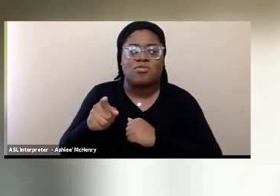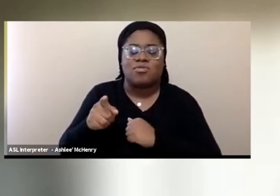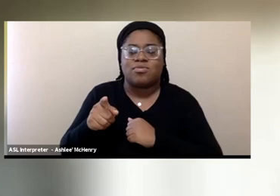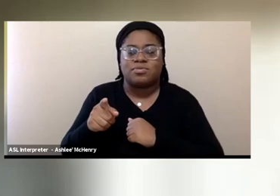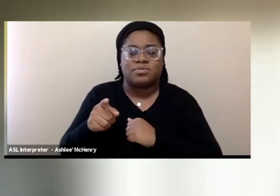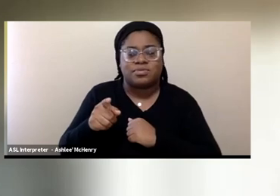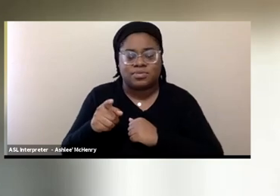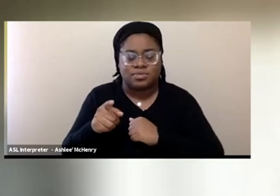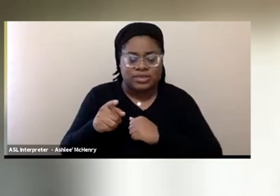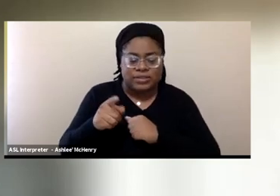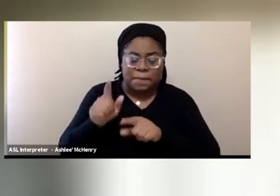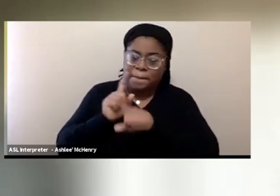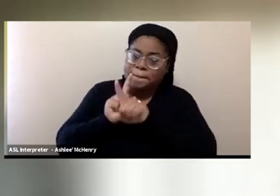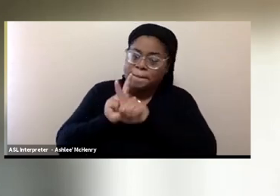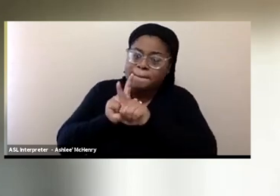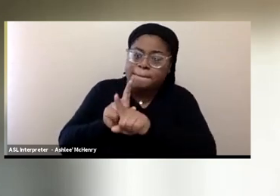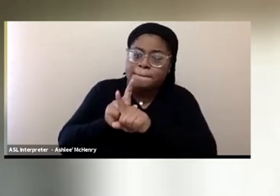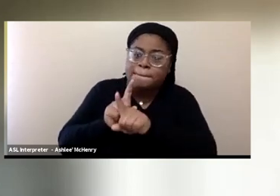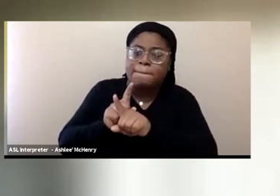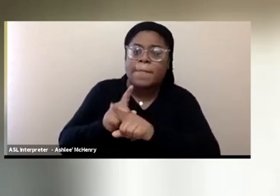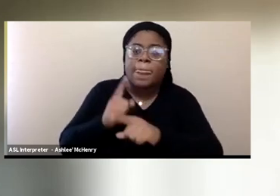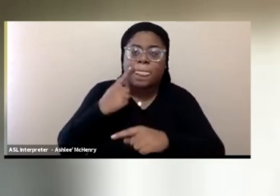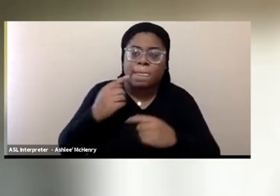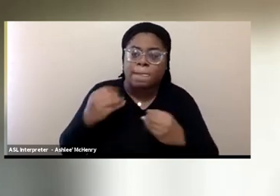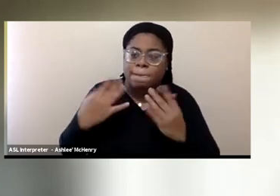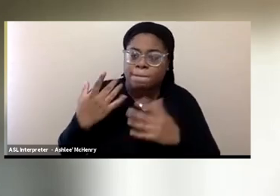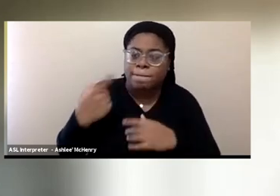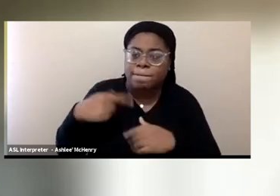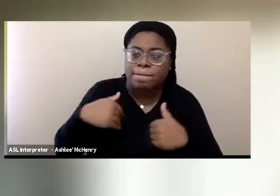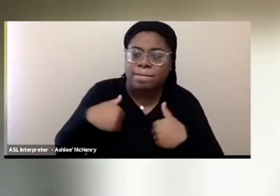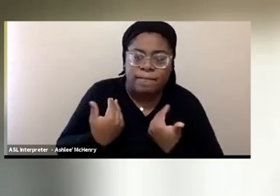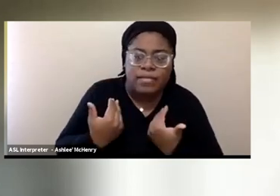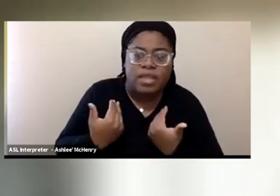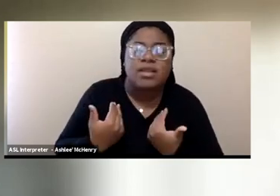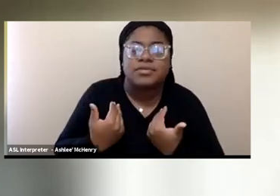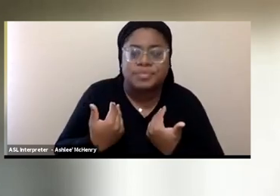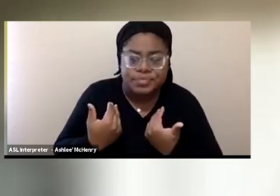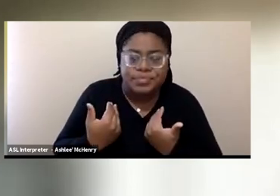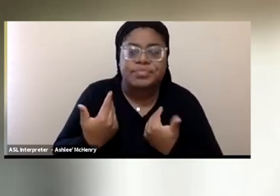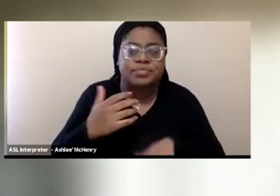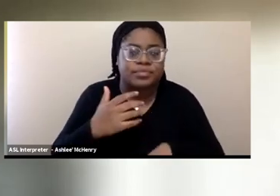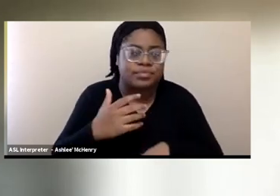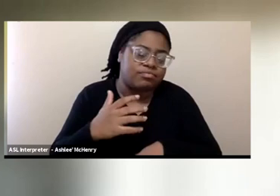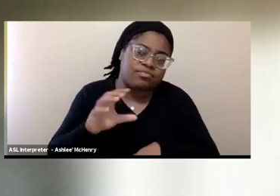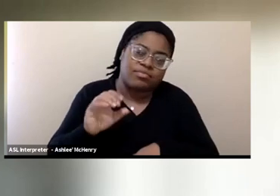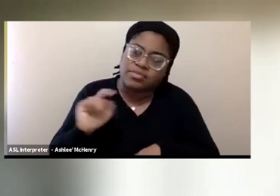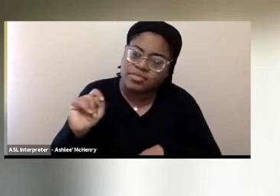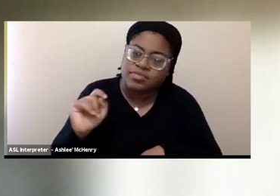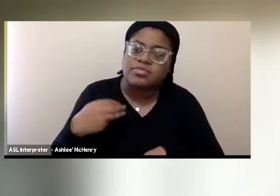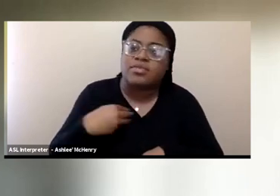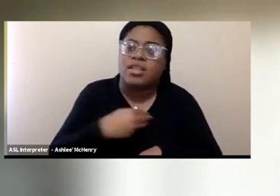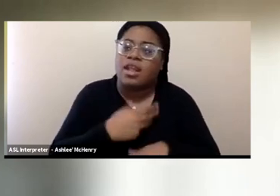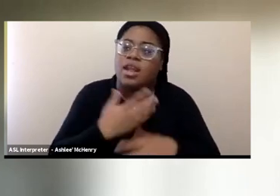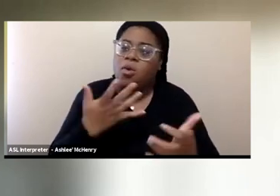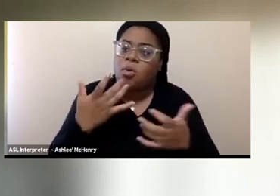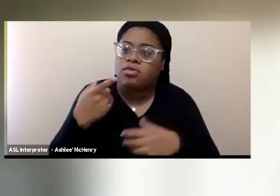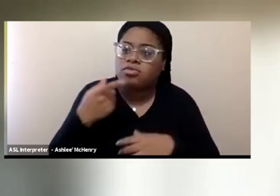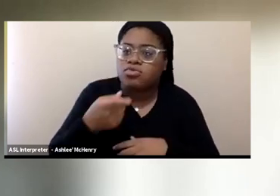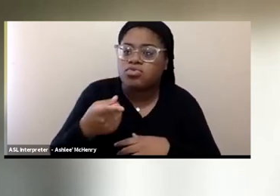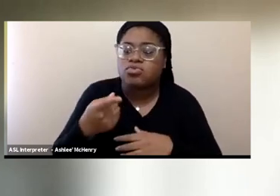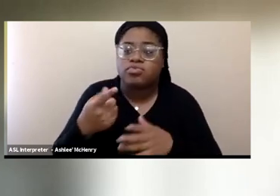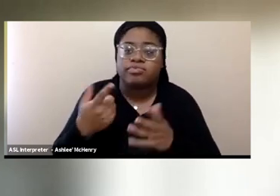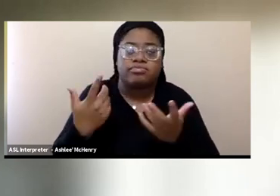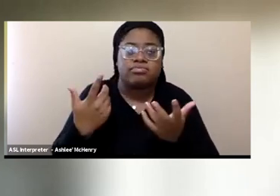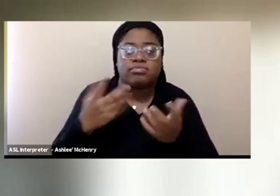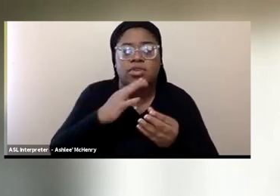know, a mentor for many of the younger, you know, cast members. So I'd love for you to talk about your